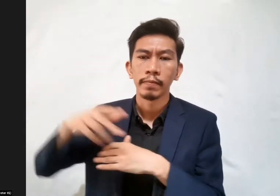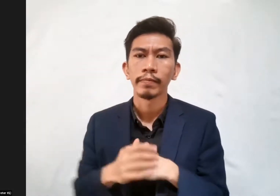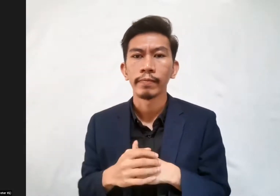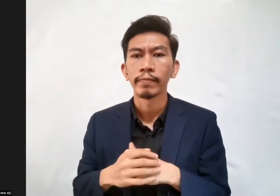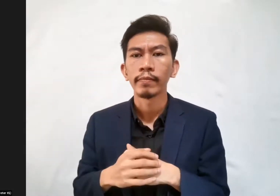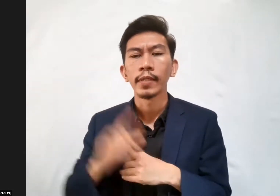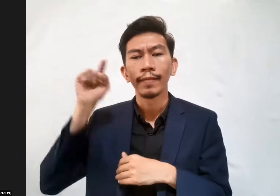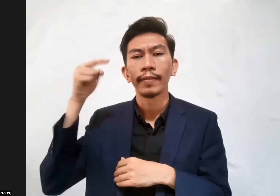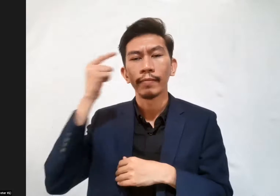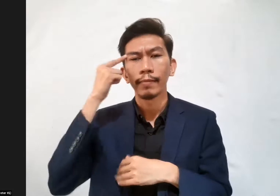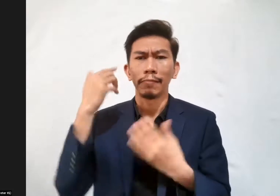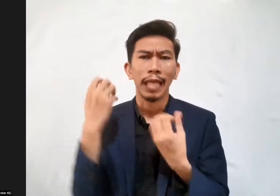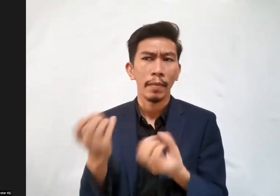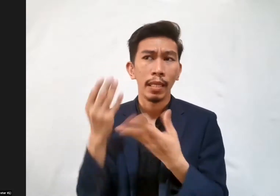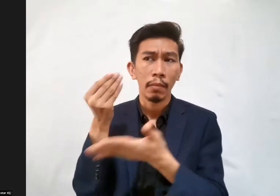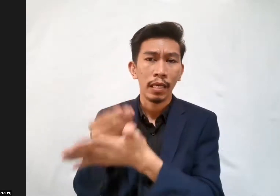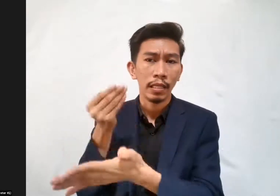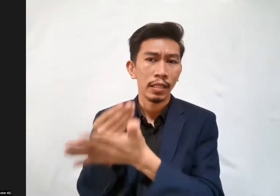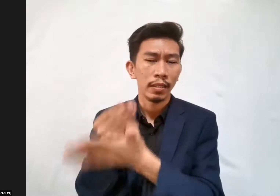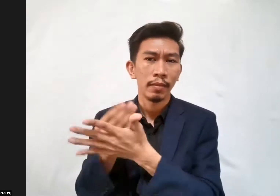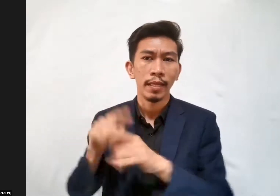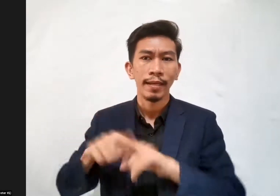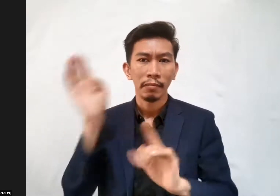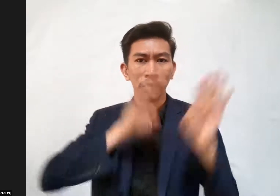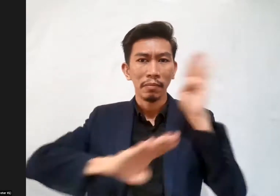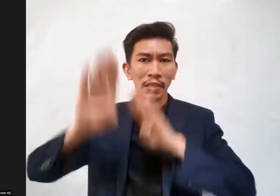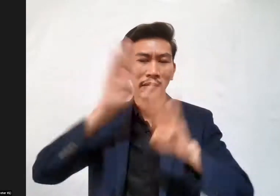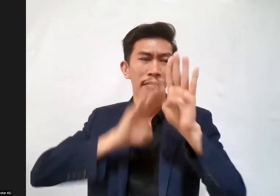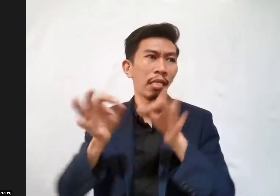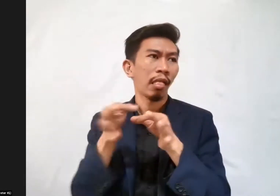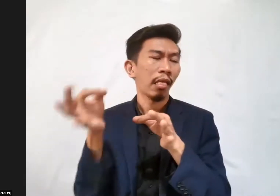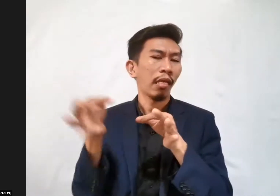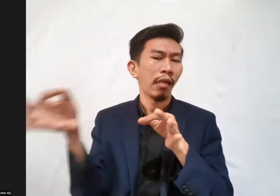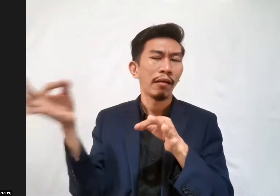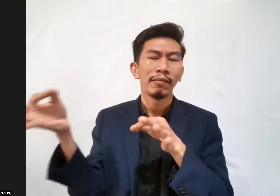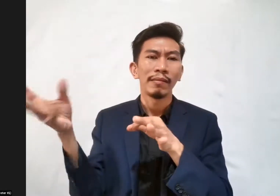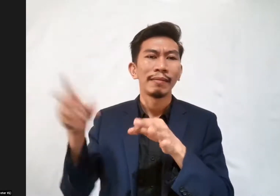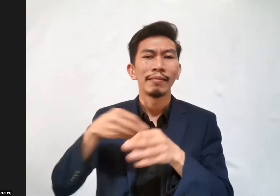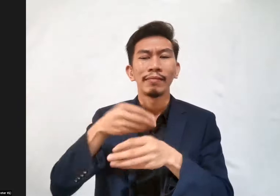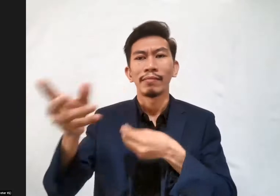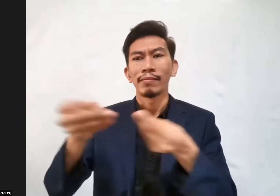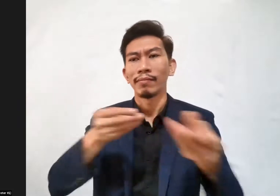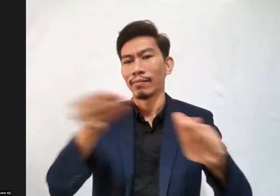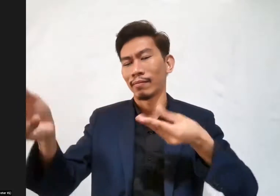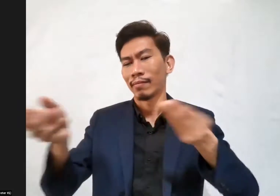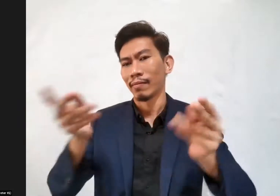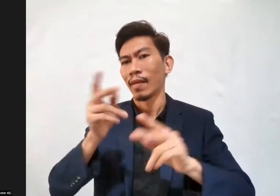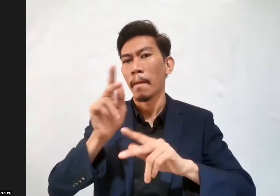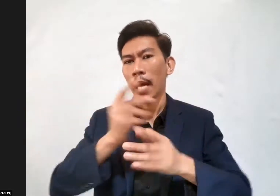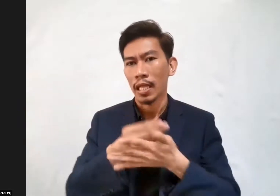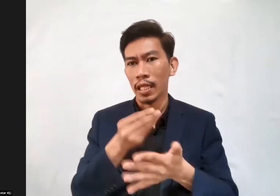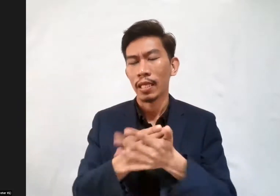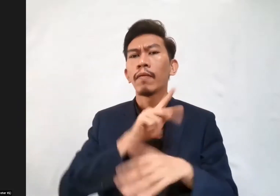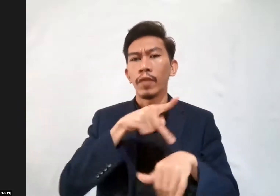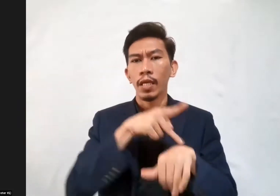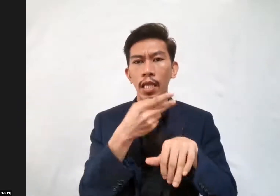has a lot of money, but the problem is it's delayed in getting the money to the right people. And PhilHealth can